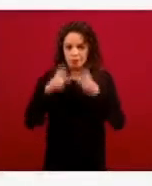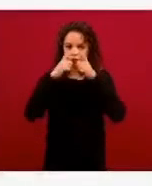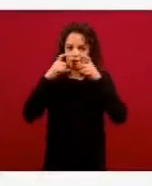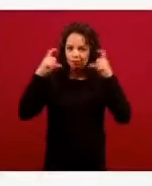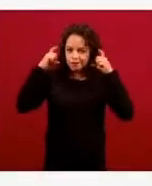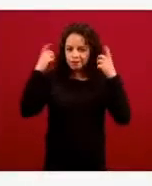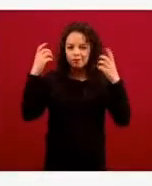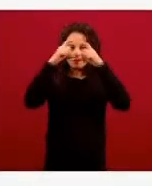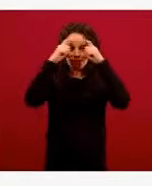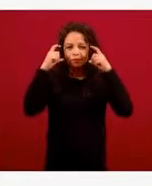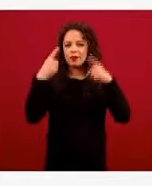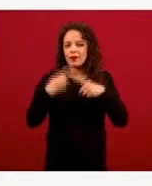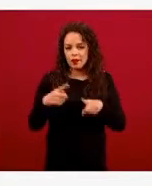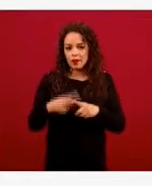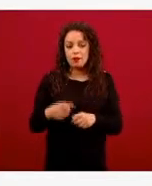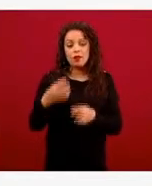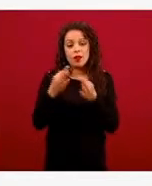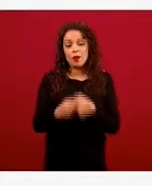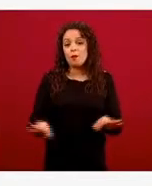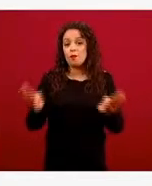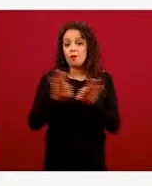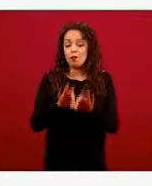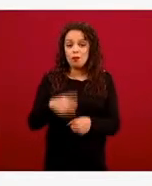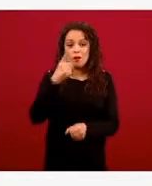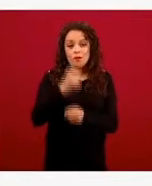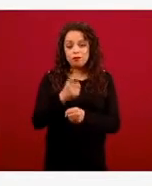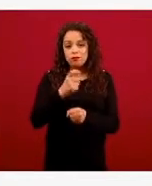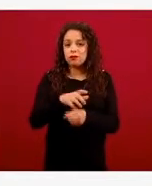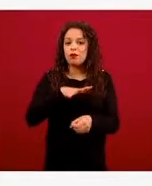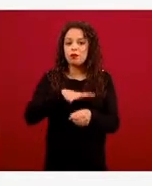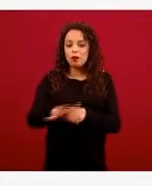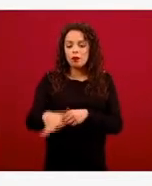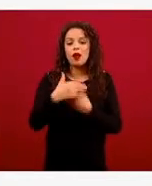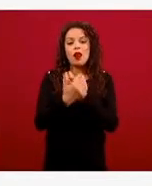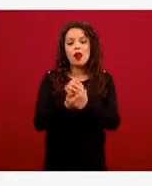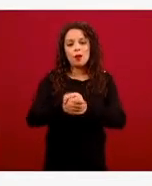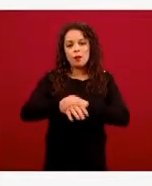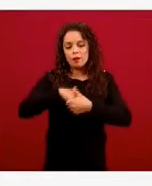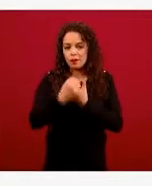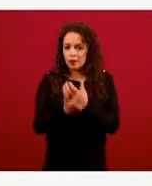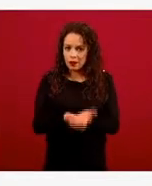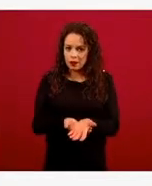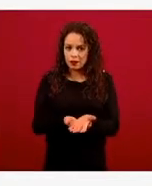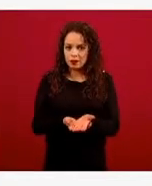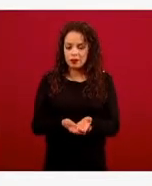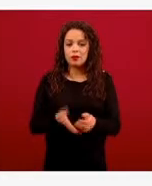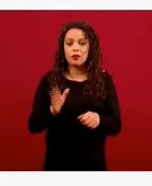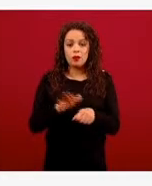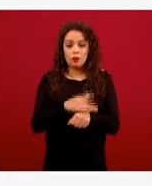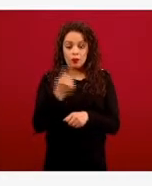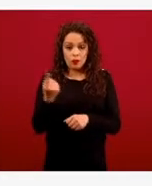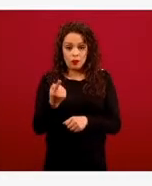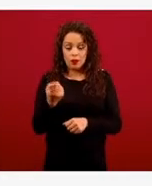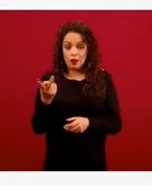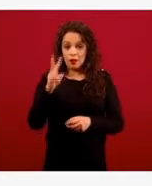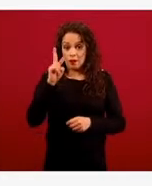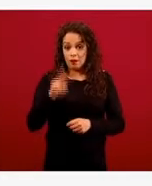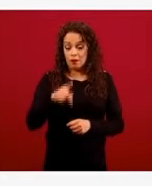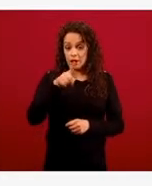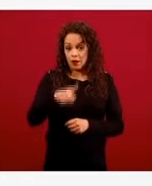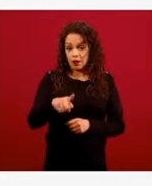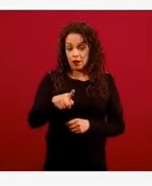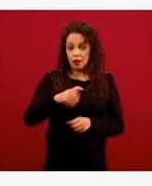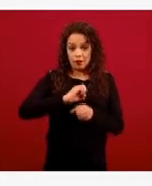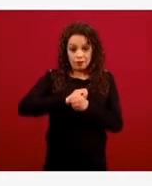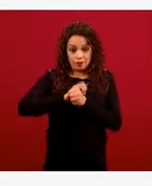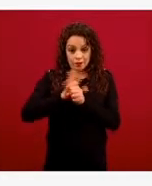the main thing is keeping our hands clean, because we're not only worried